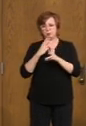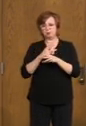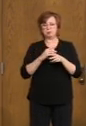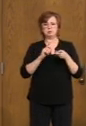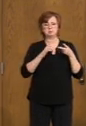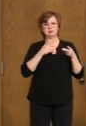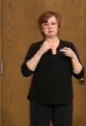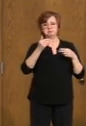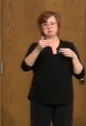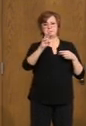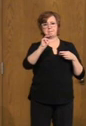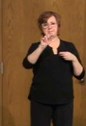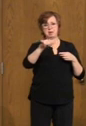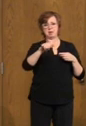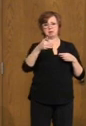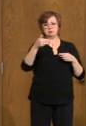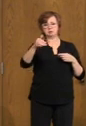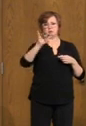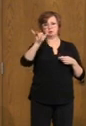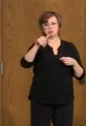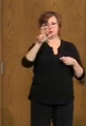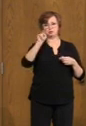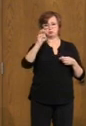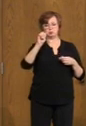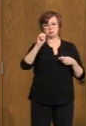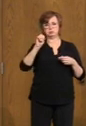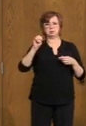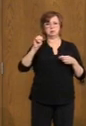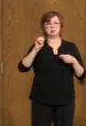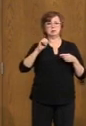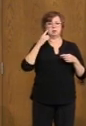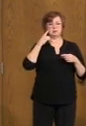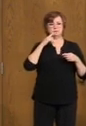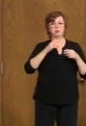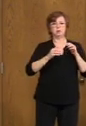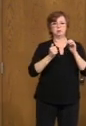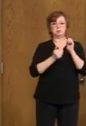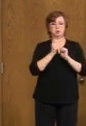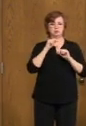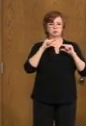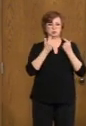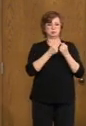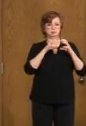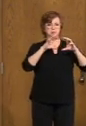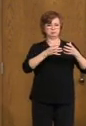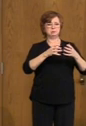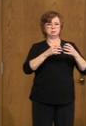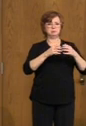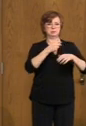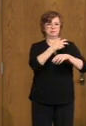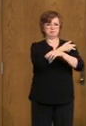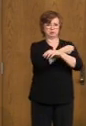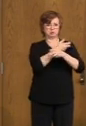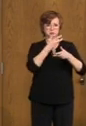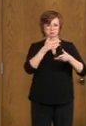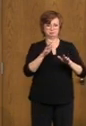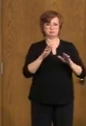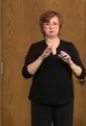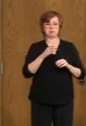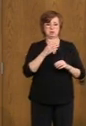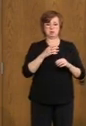majority of the population, especially the most vulnerable, fully immunized. Thank you. Brian, that's a good question, and it ties into our